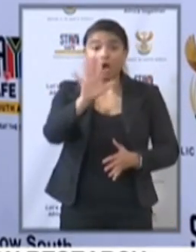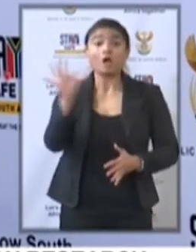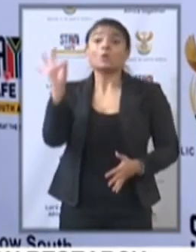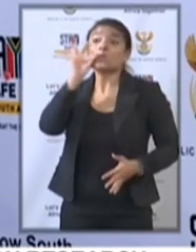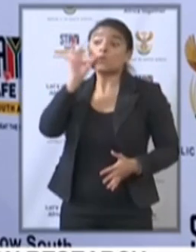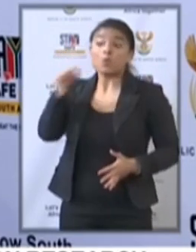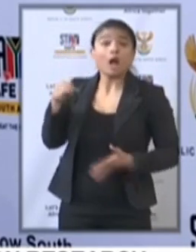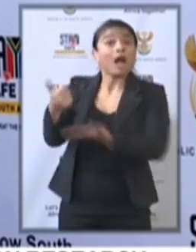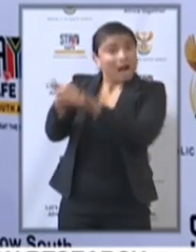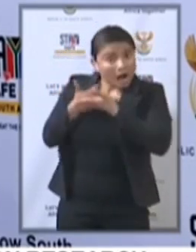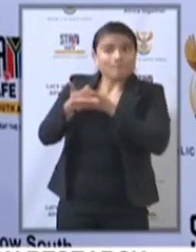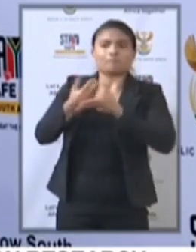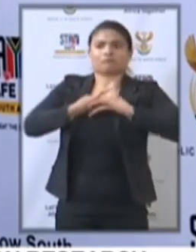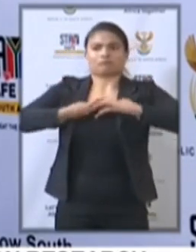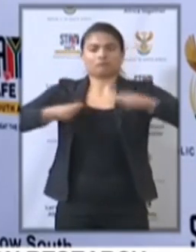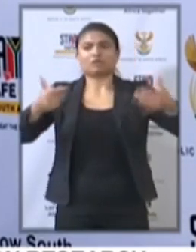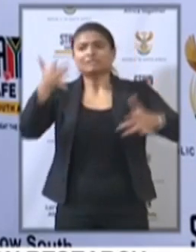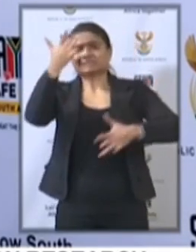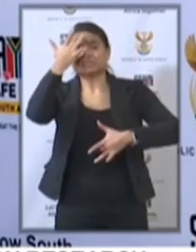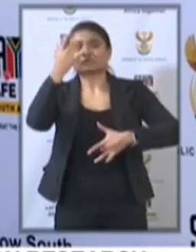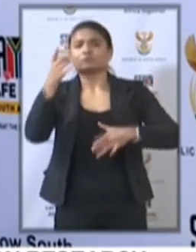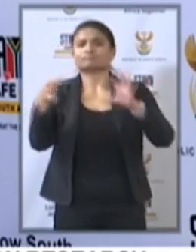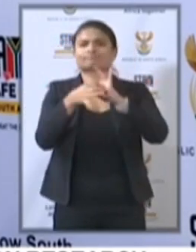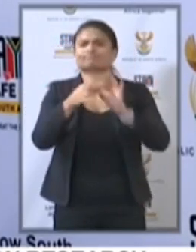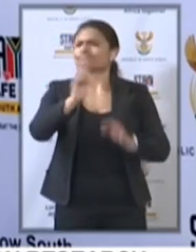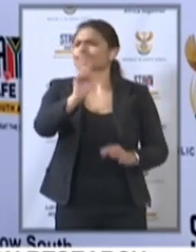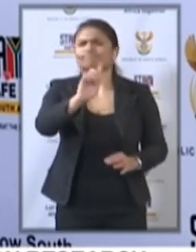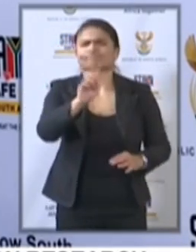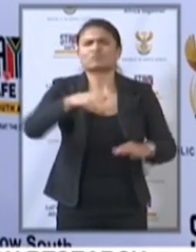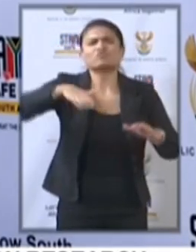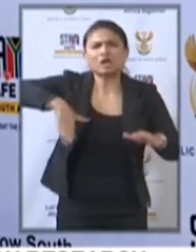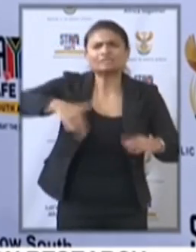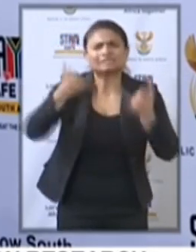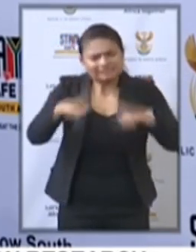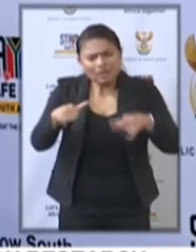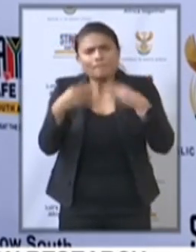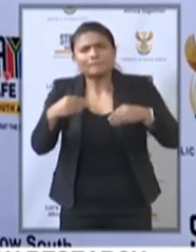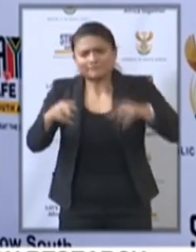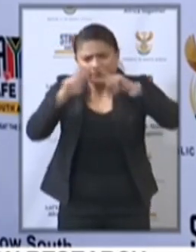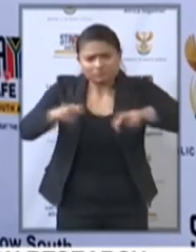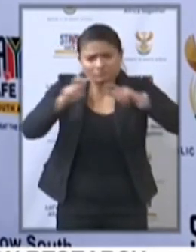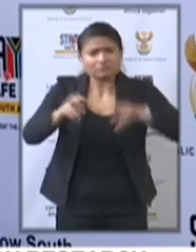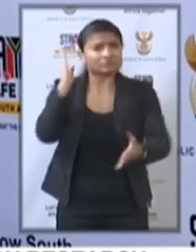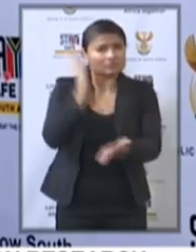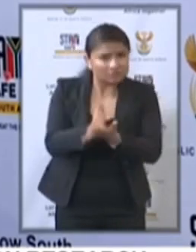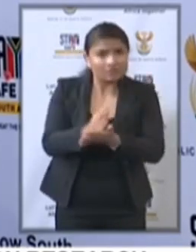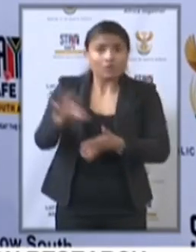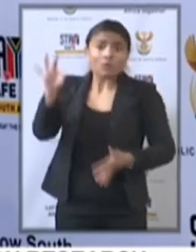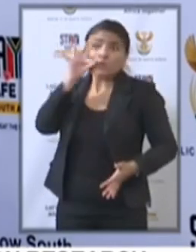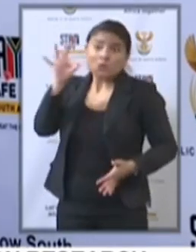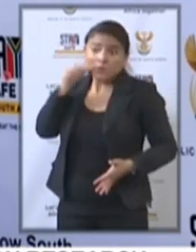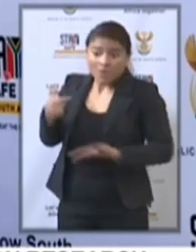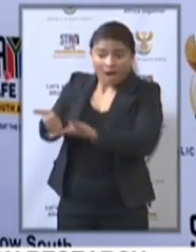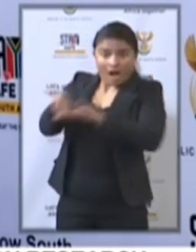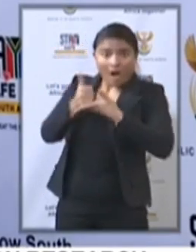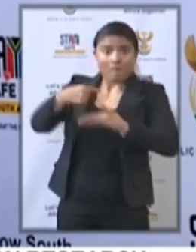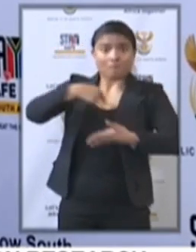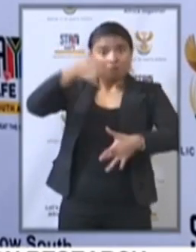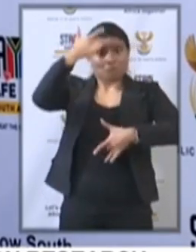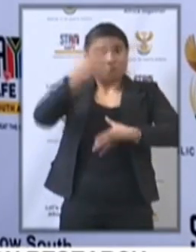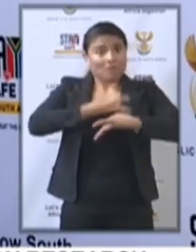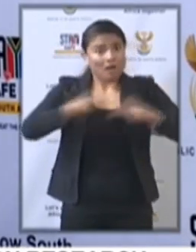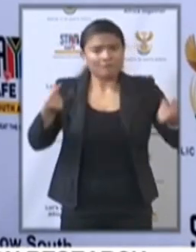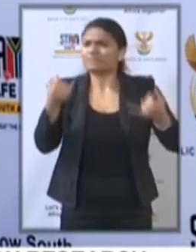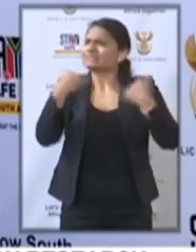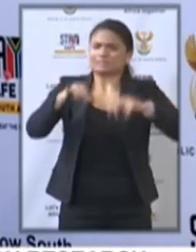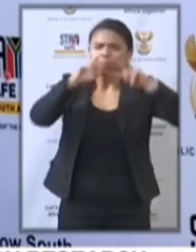eziningi besingakafiki lapha besisayihlolela ekutheni kunemithi eminingi engakwazi ukuphuma ensangweni